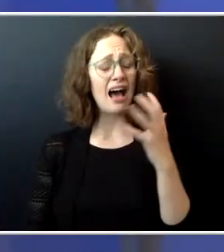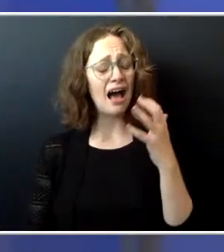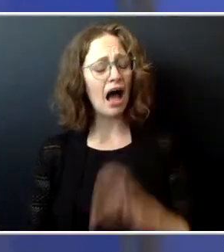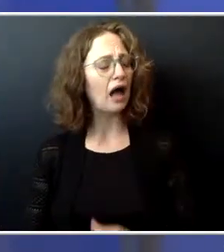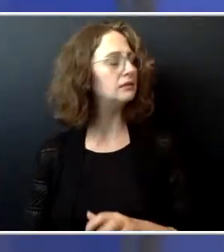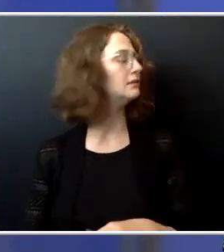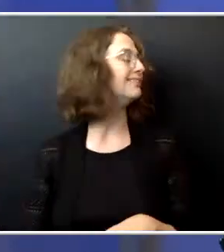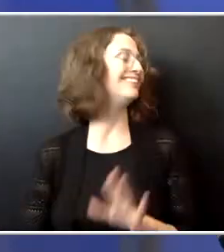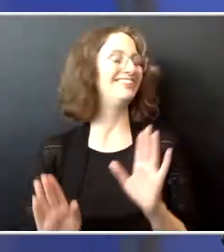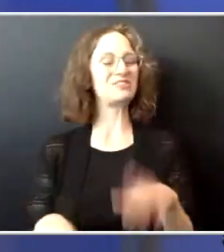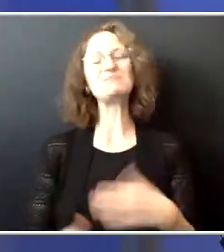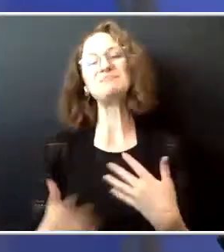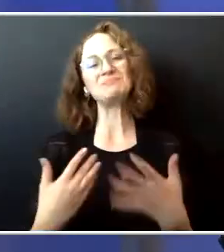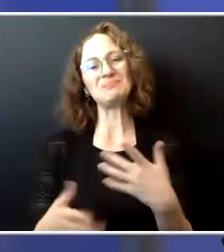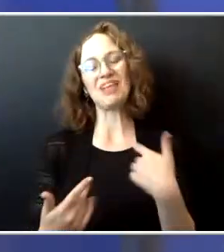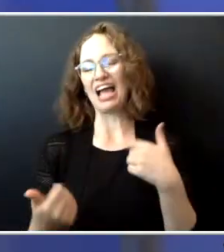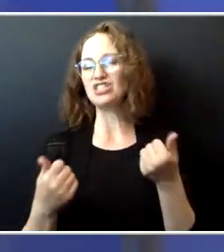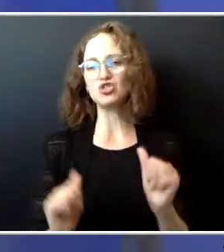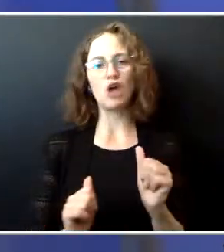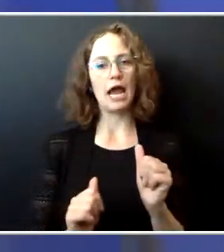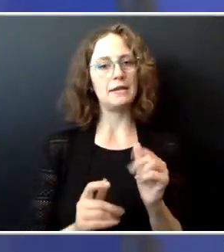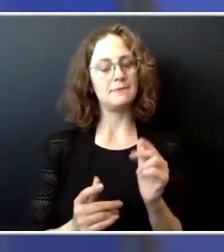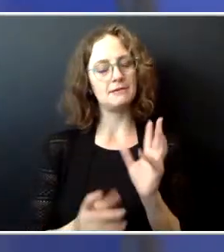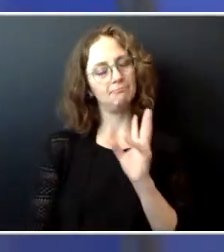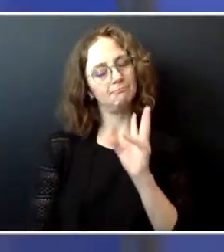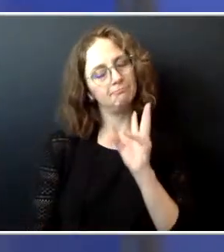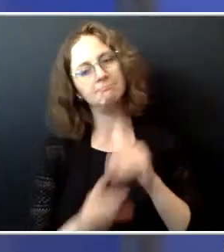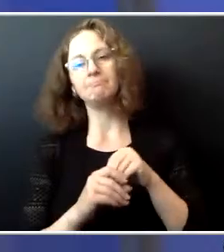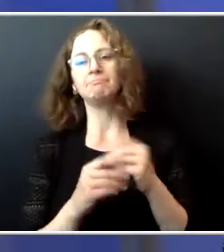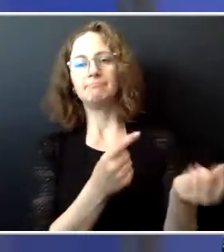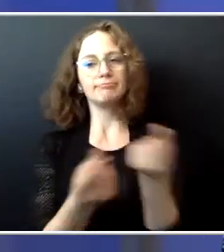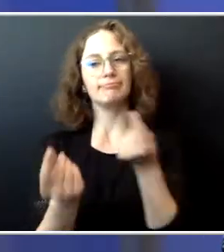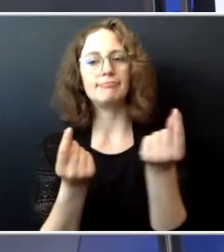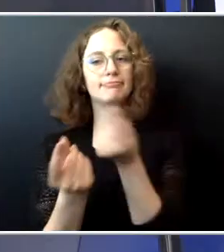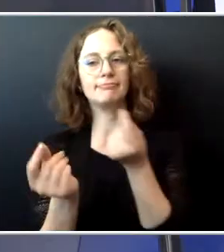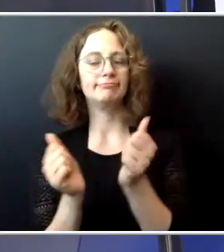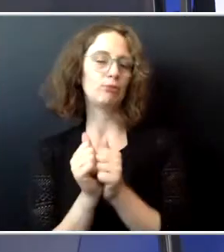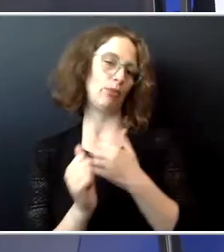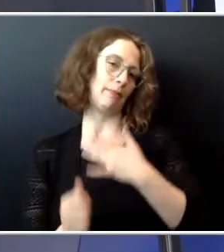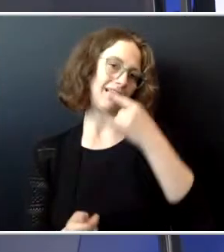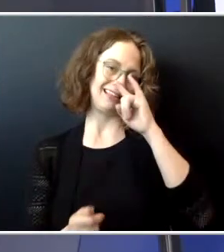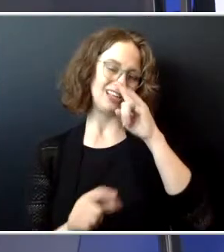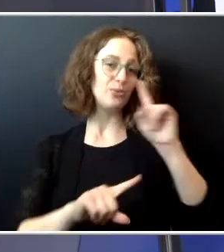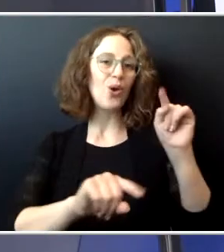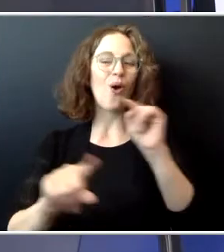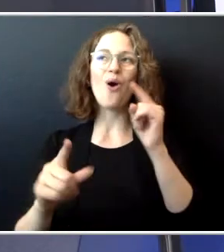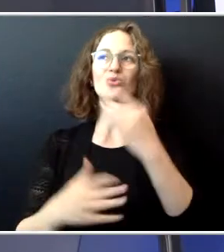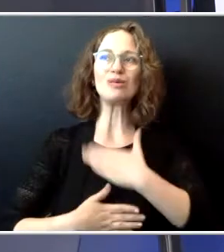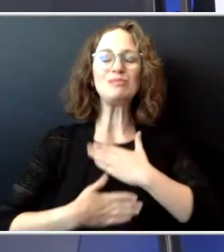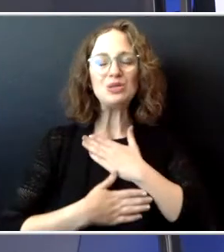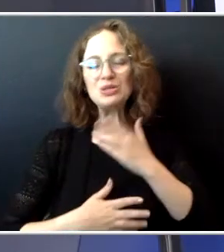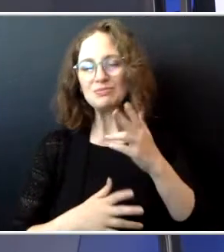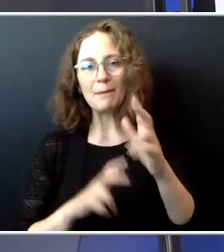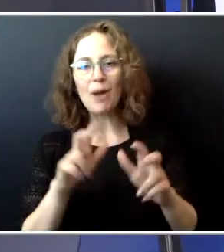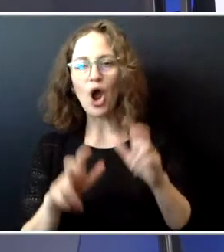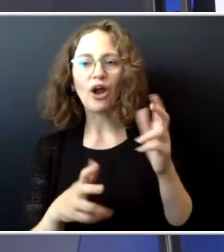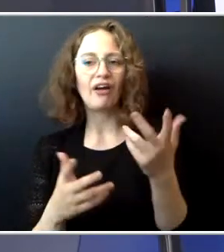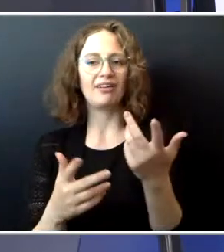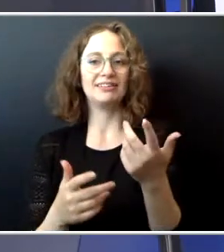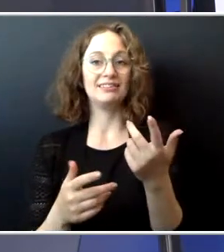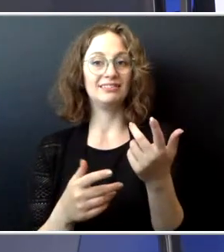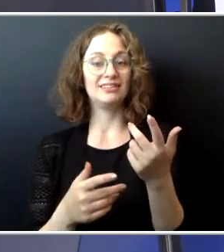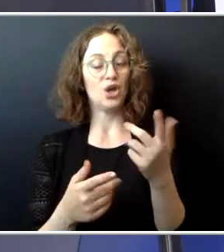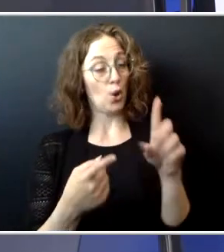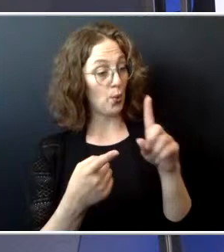possible. We get passes to amusement parks and you do what like you can that. when you can do it, and then when you Yes. can't, you lean on the people who are